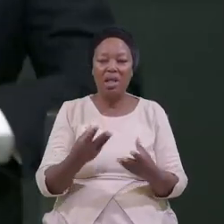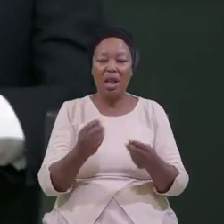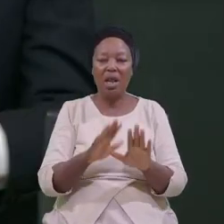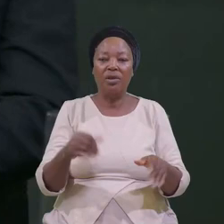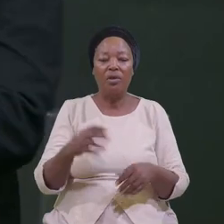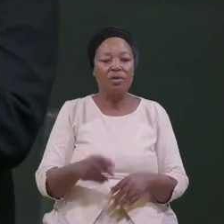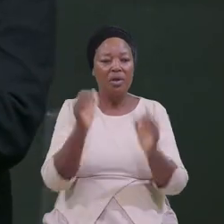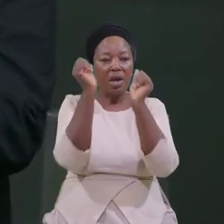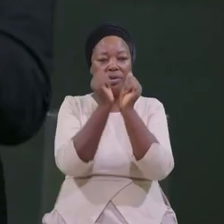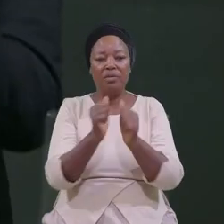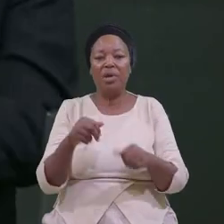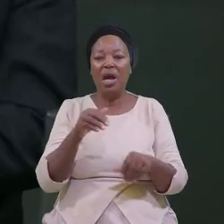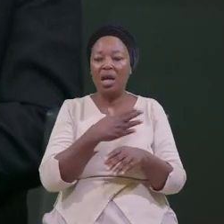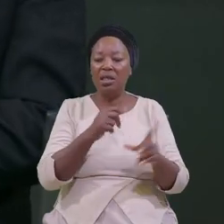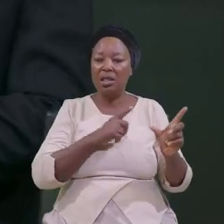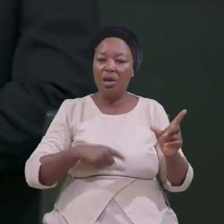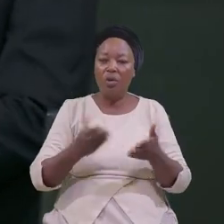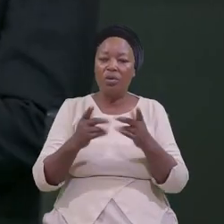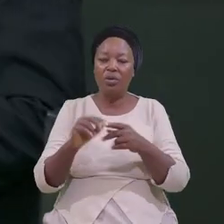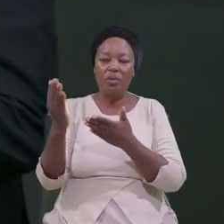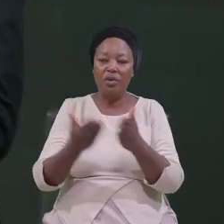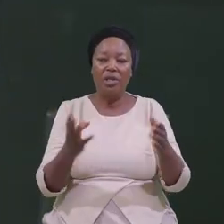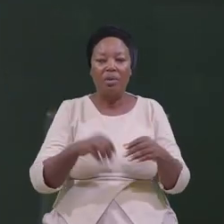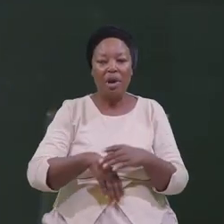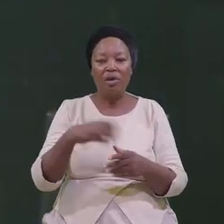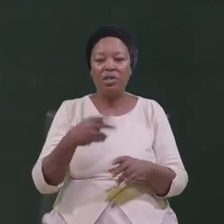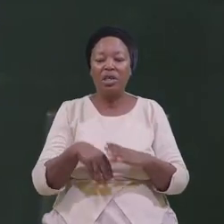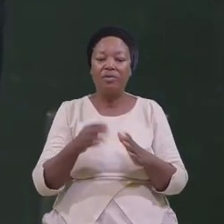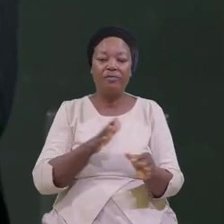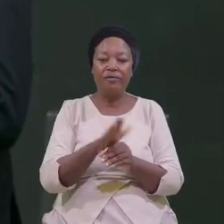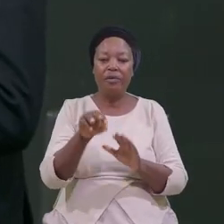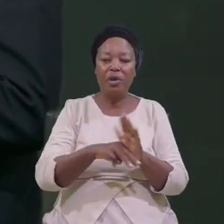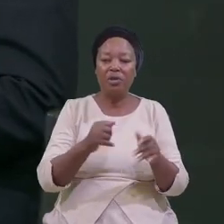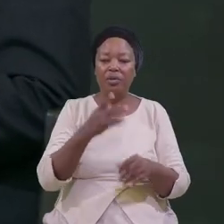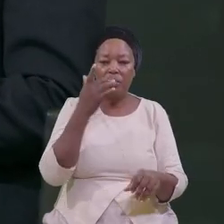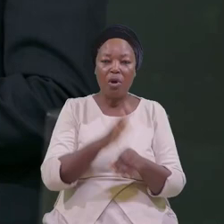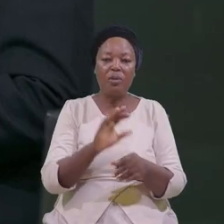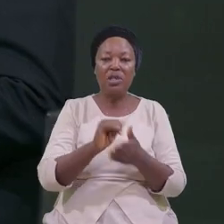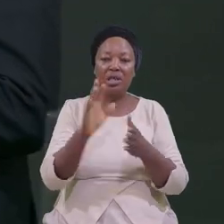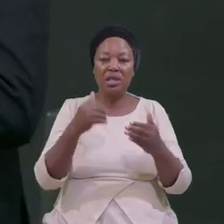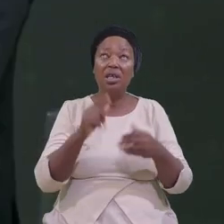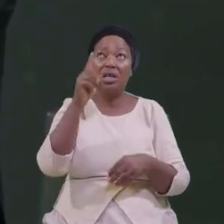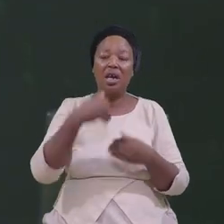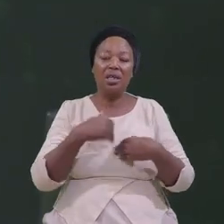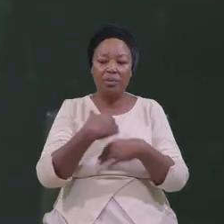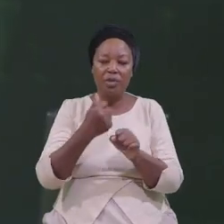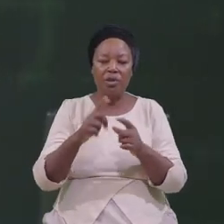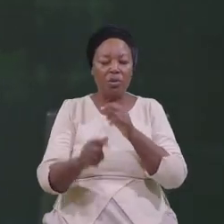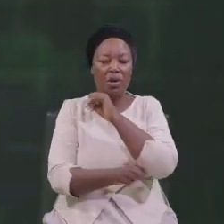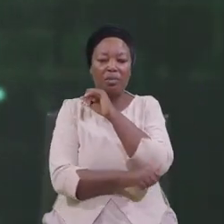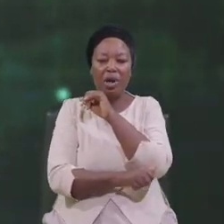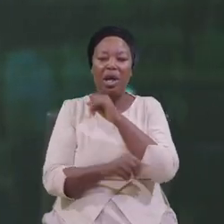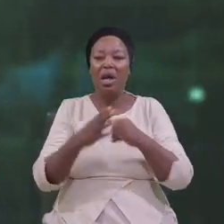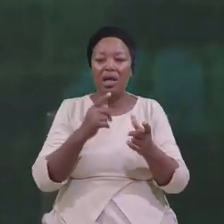the Lord wanted to bring them out in fulfillment of the promise he had made unto Abraham. And he